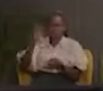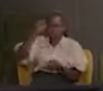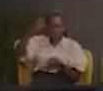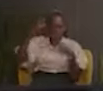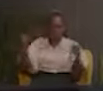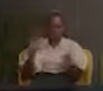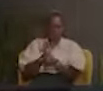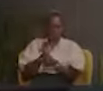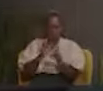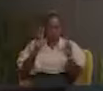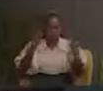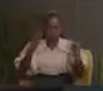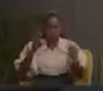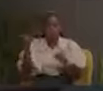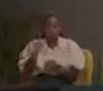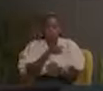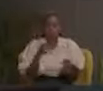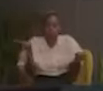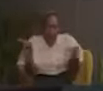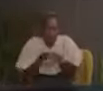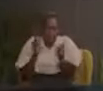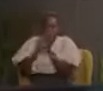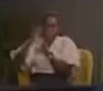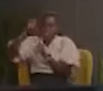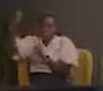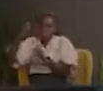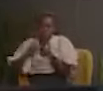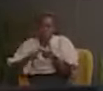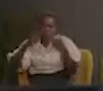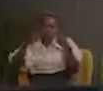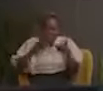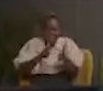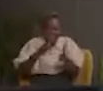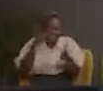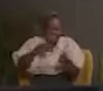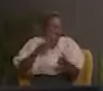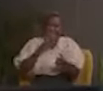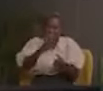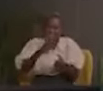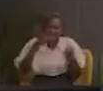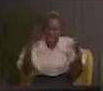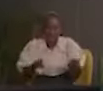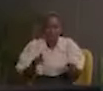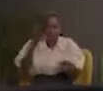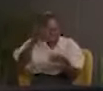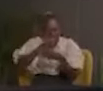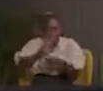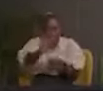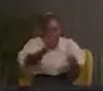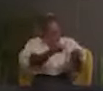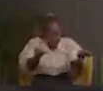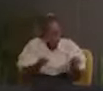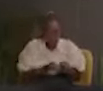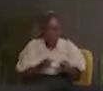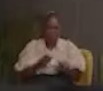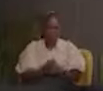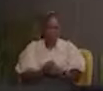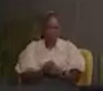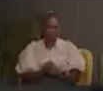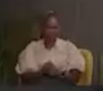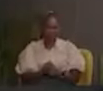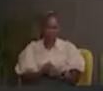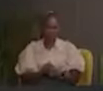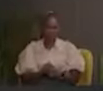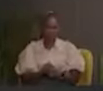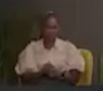are partnering with him to birth that reality within your domain. Are we together?